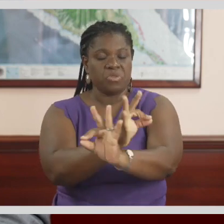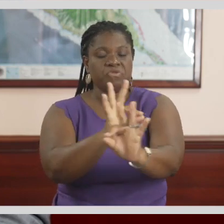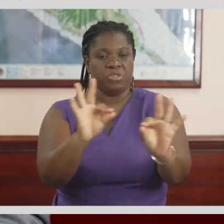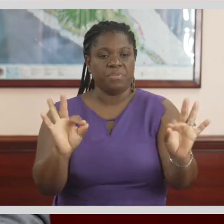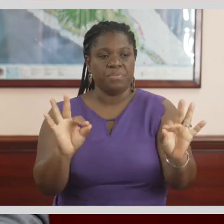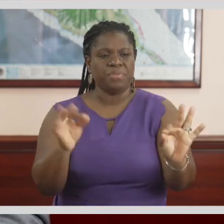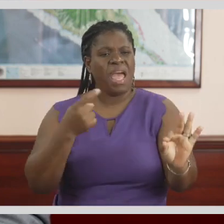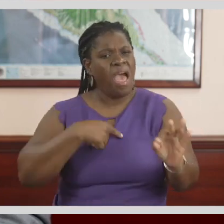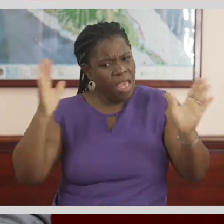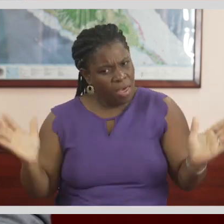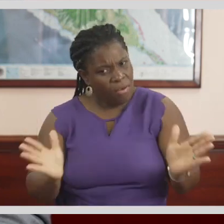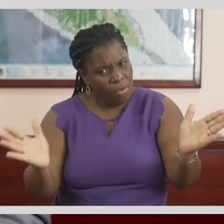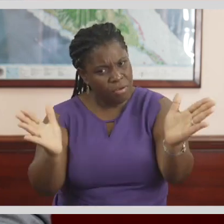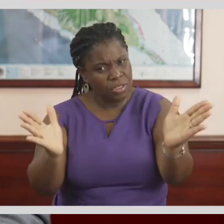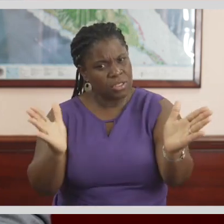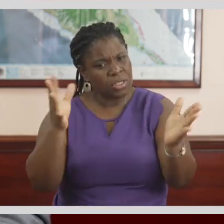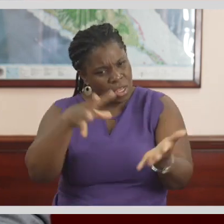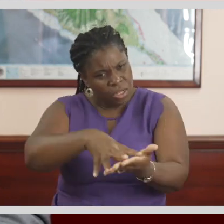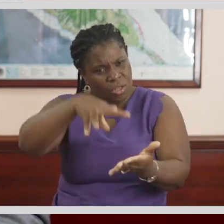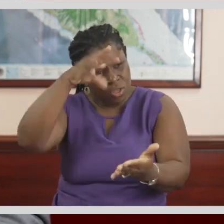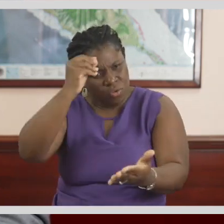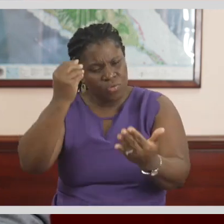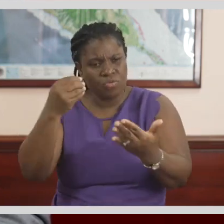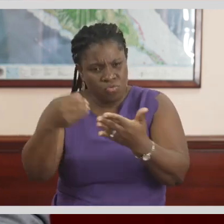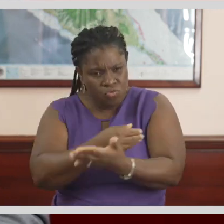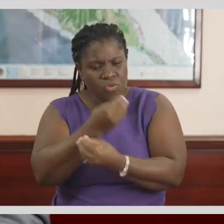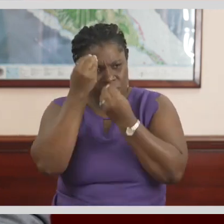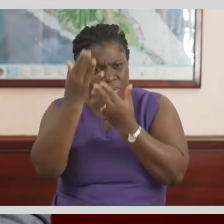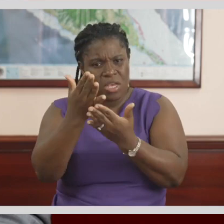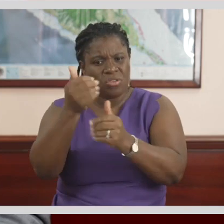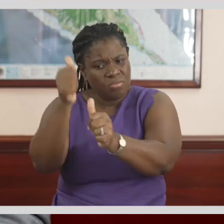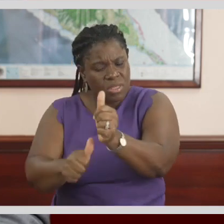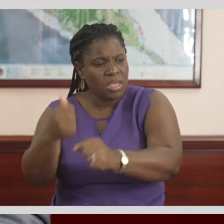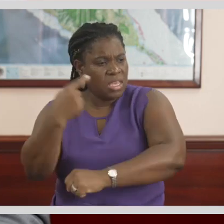and accessible to everyone. I urge you all to get up-to-date